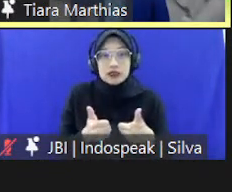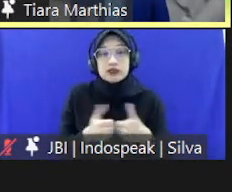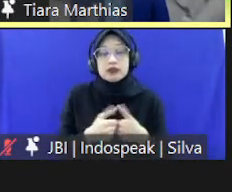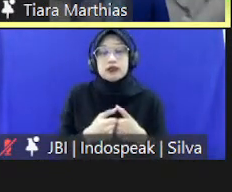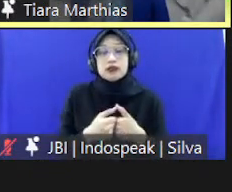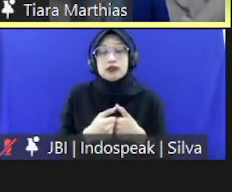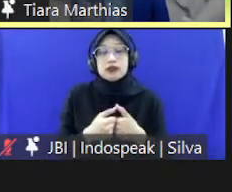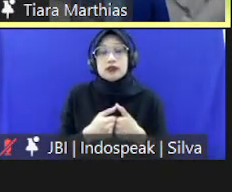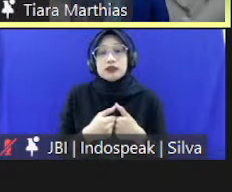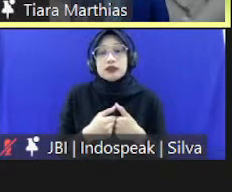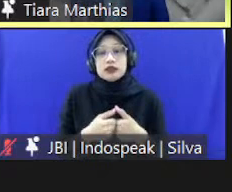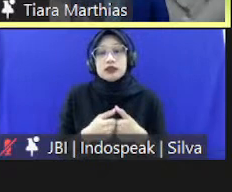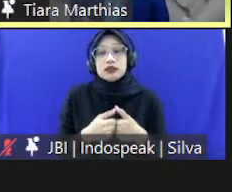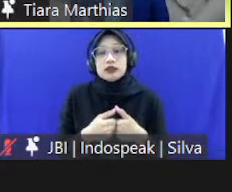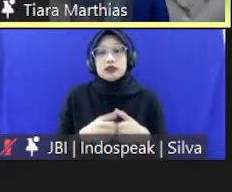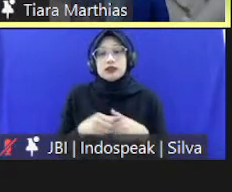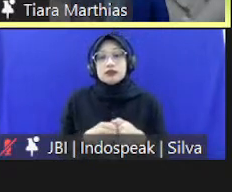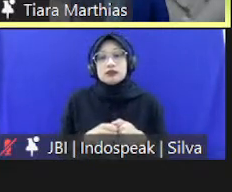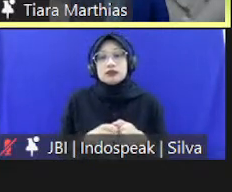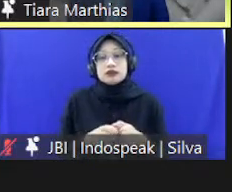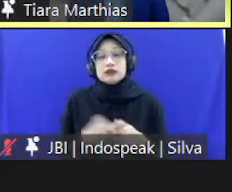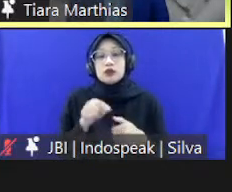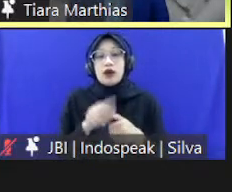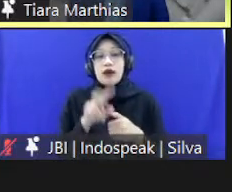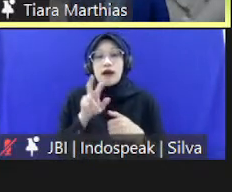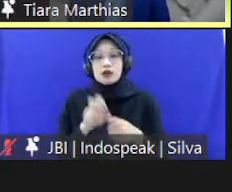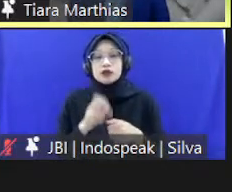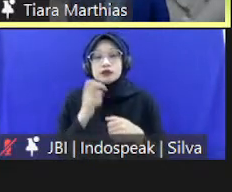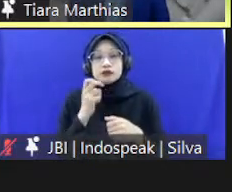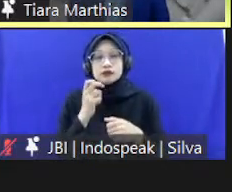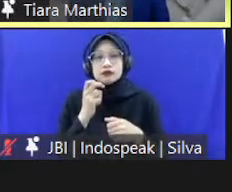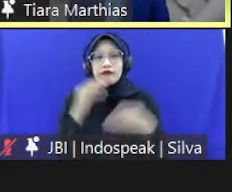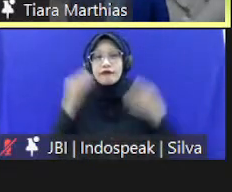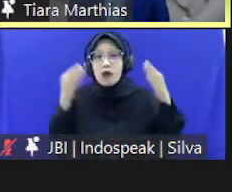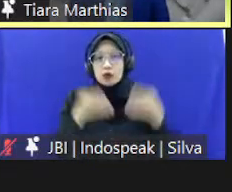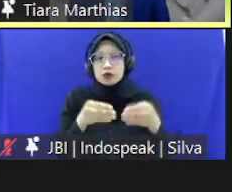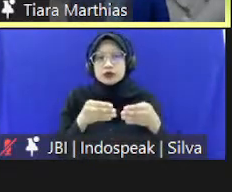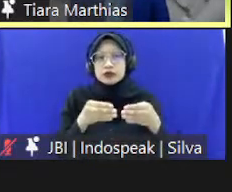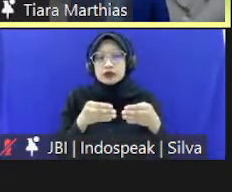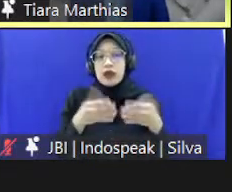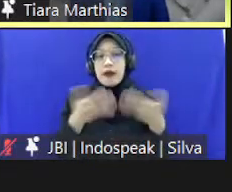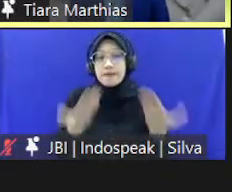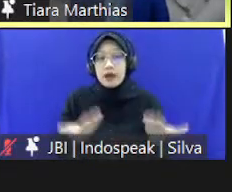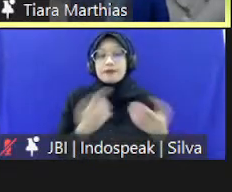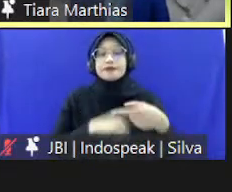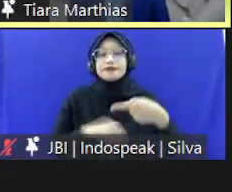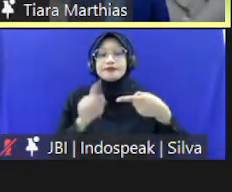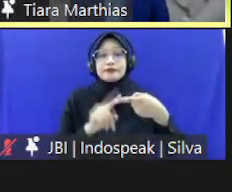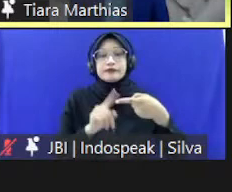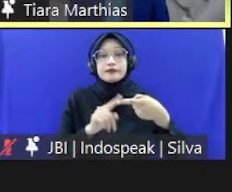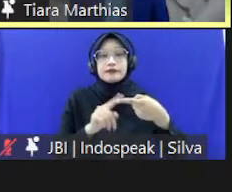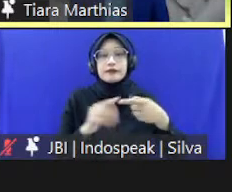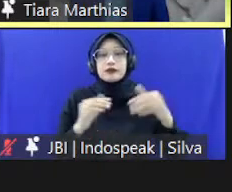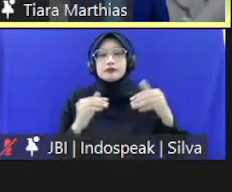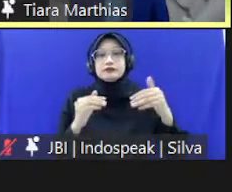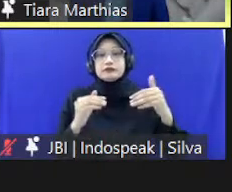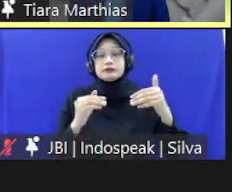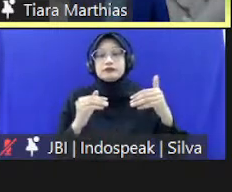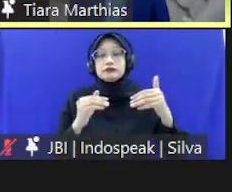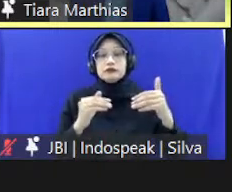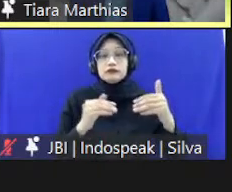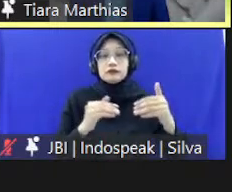system components that we need to focus on. The first is, again, equitable human resources and